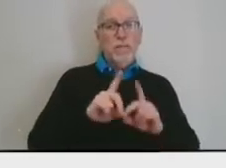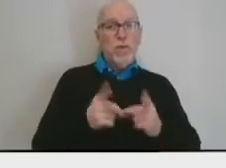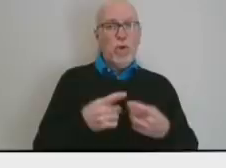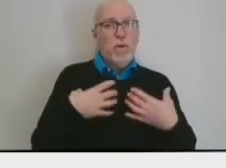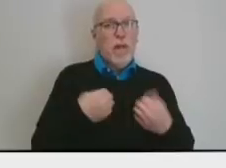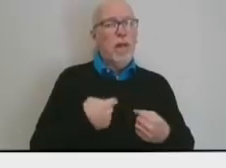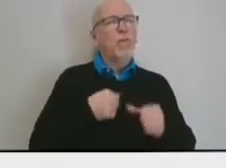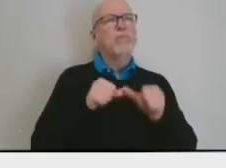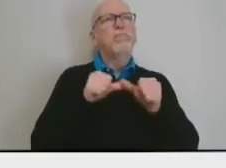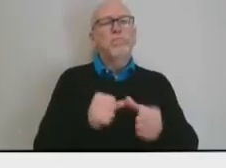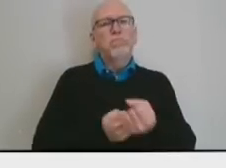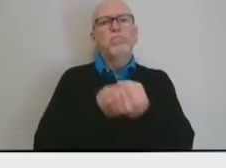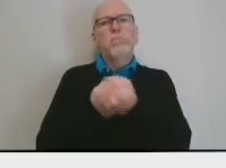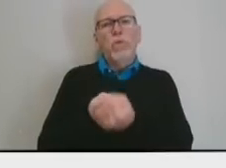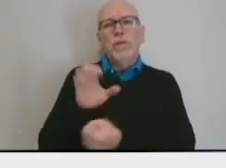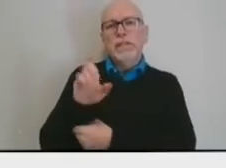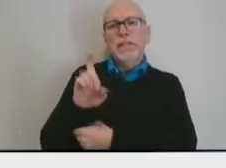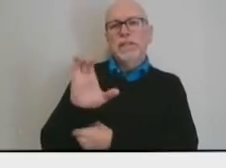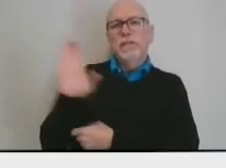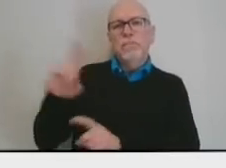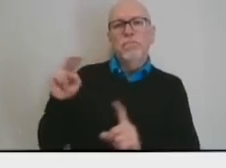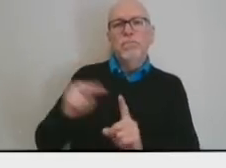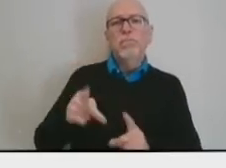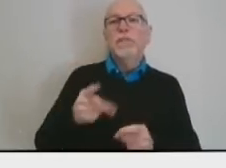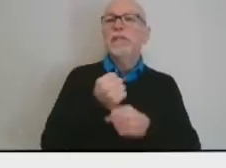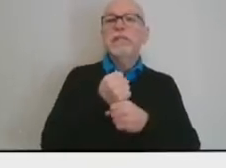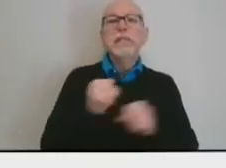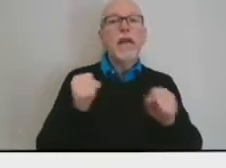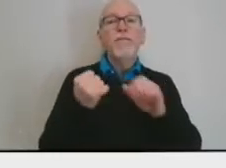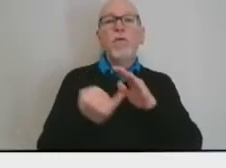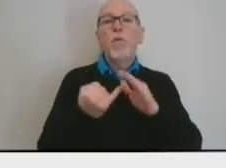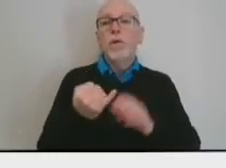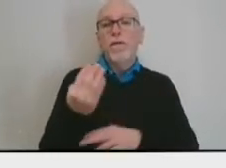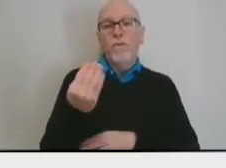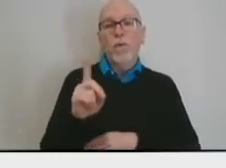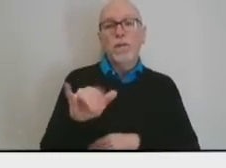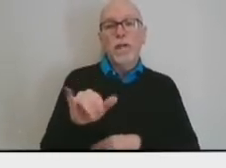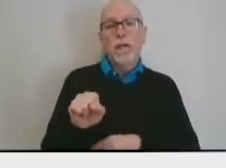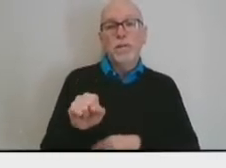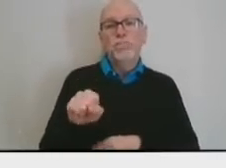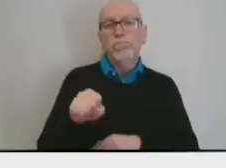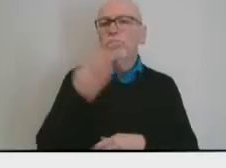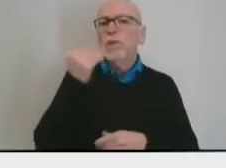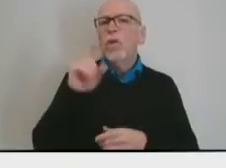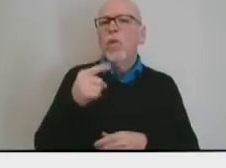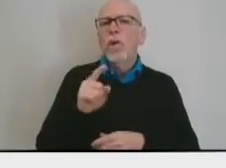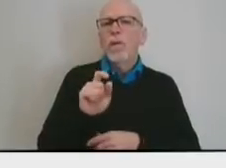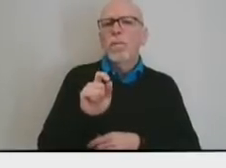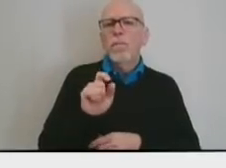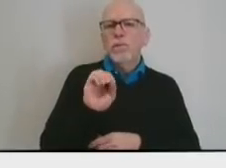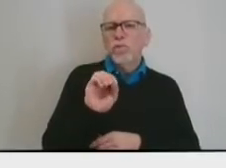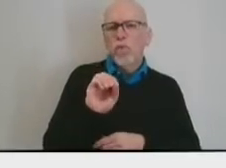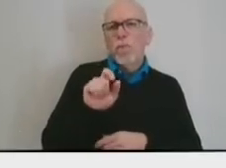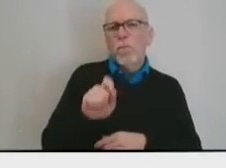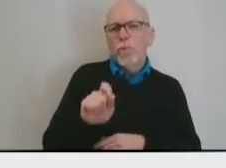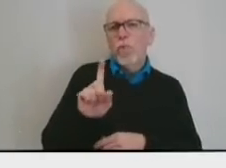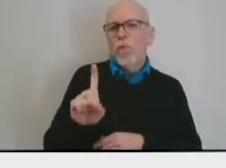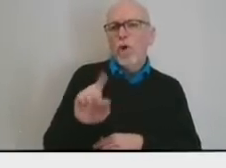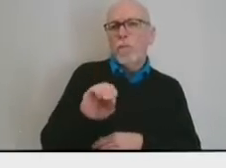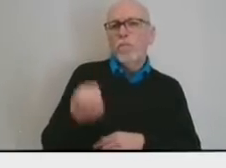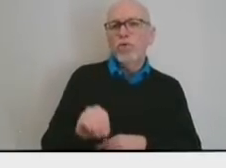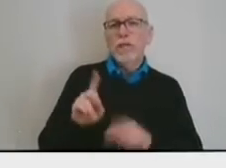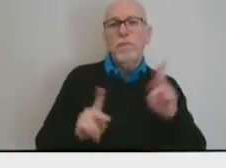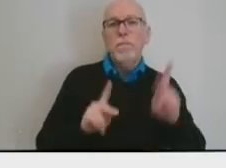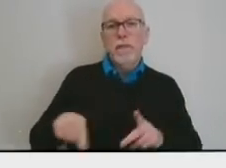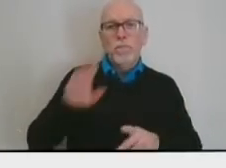to support the CDC stance that the safest quarantine is 14 days because only 0.1% of individuals will